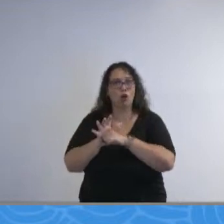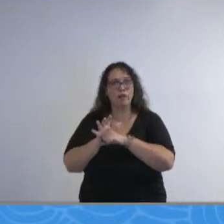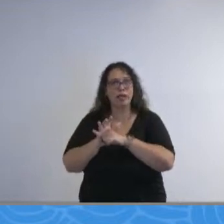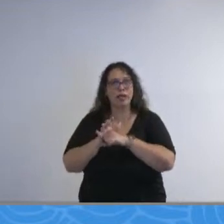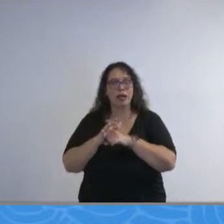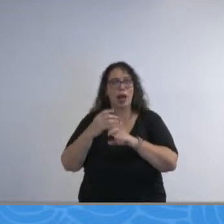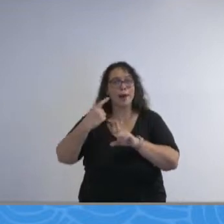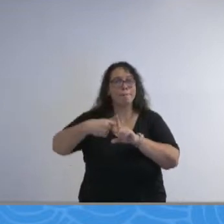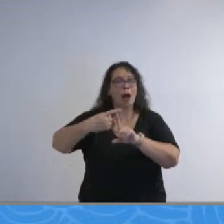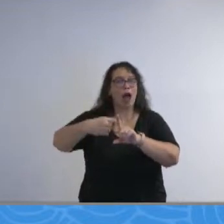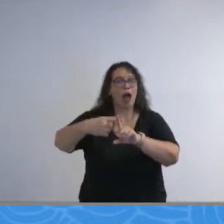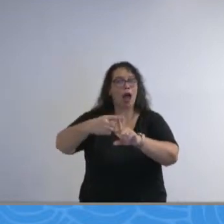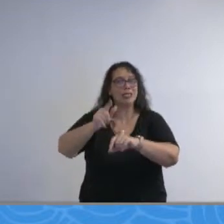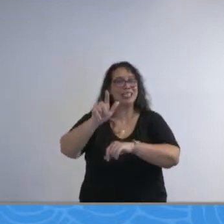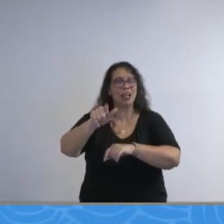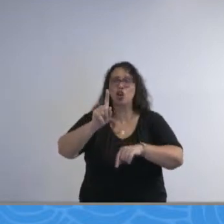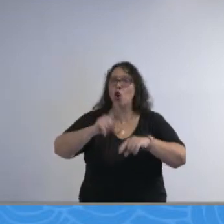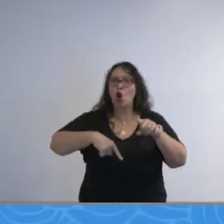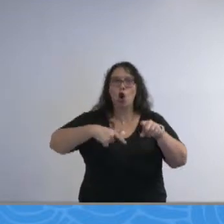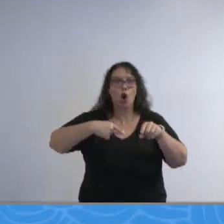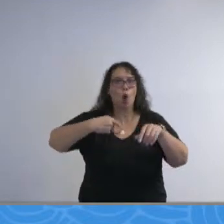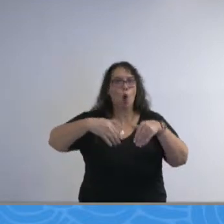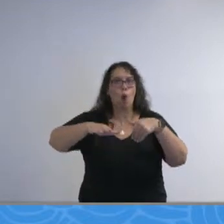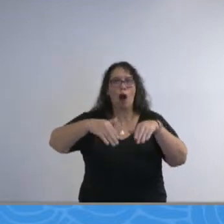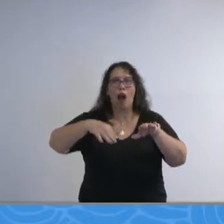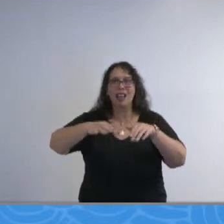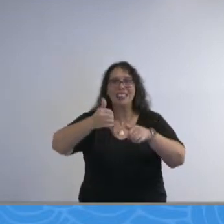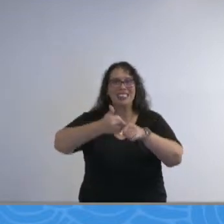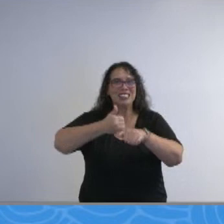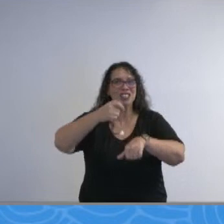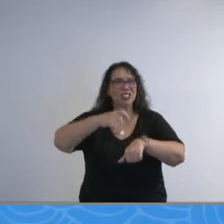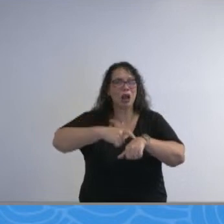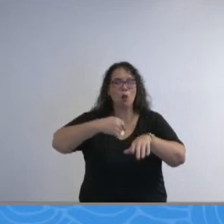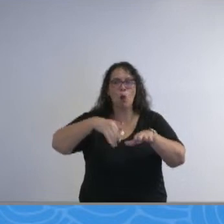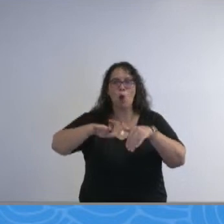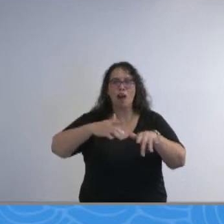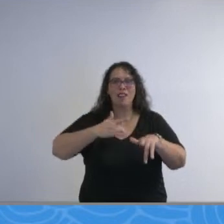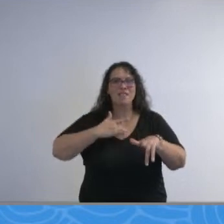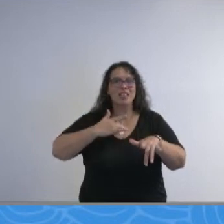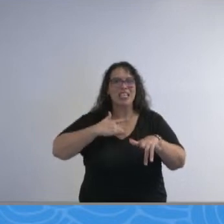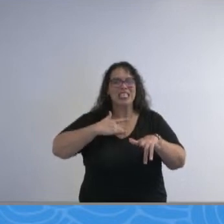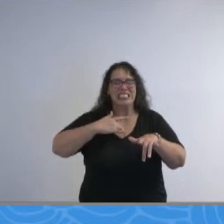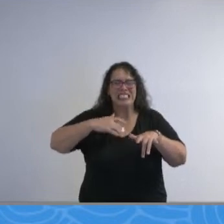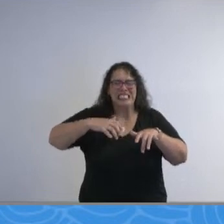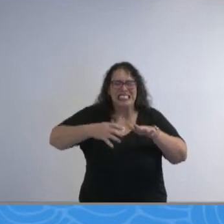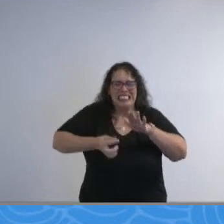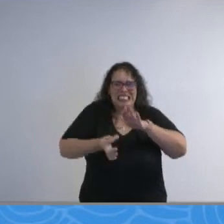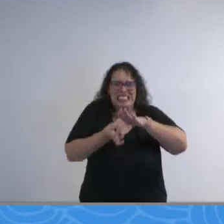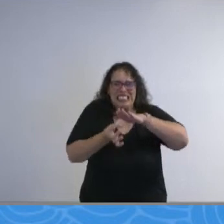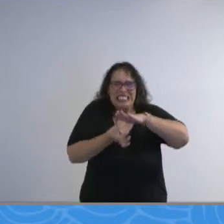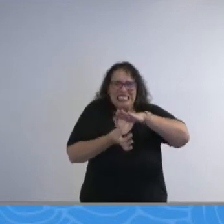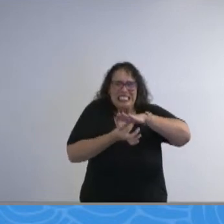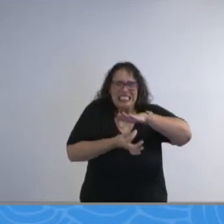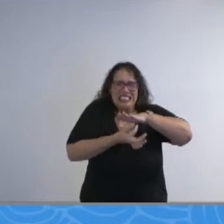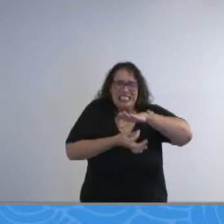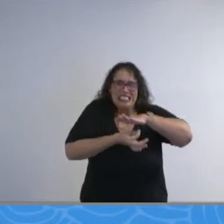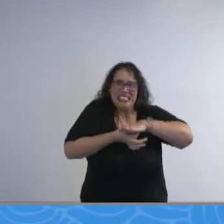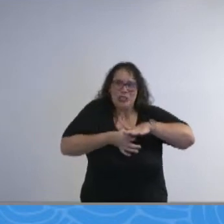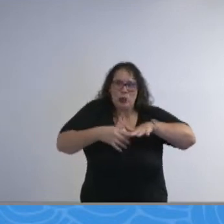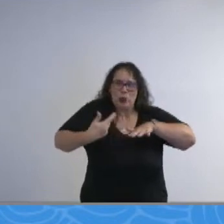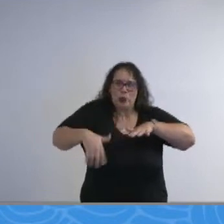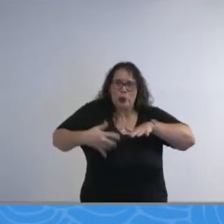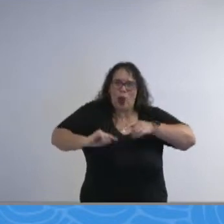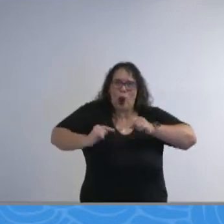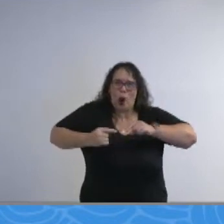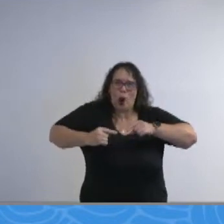months later, she couldn't walk because she said every time she walked, it felt like she was stepping on needles. So just keep in mind, if your child